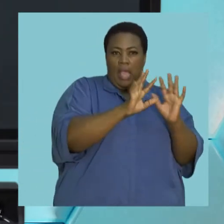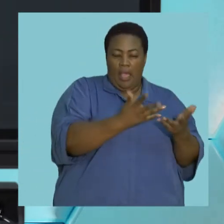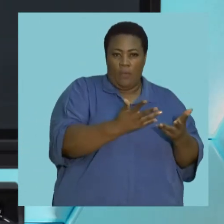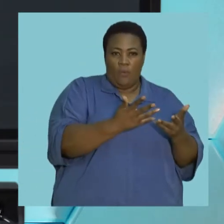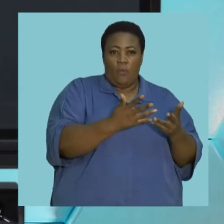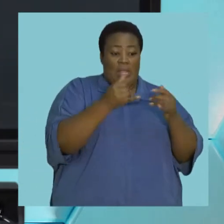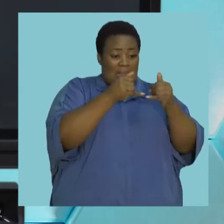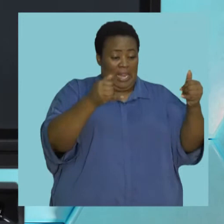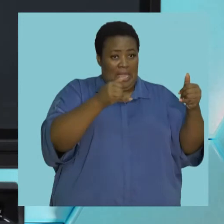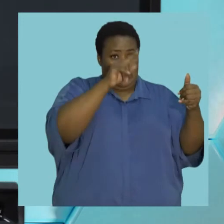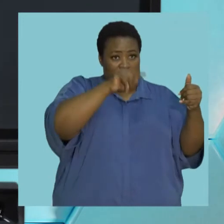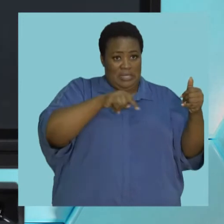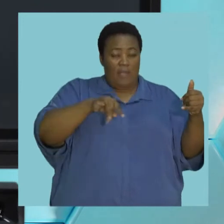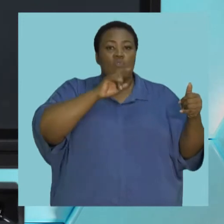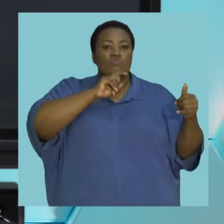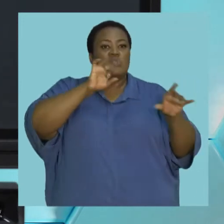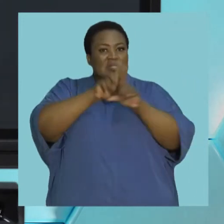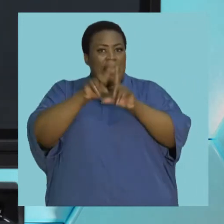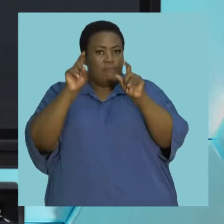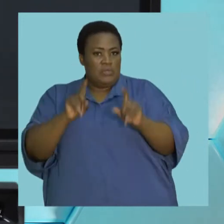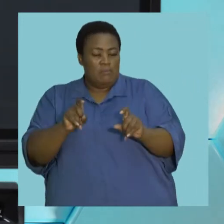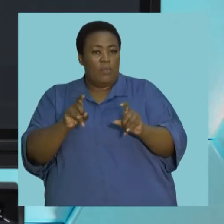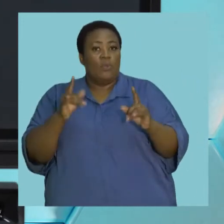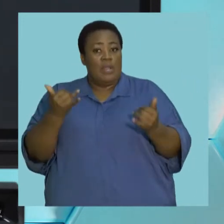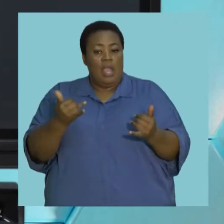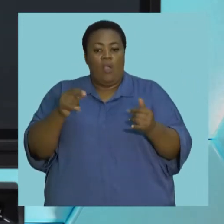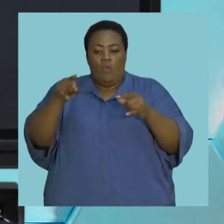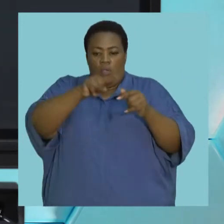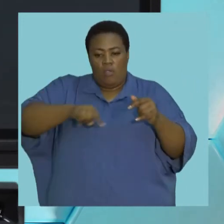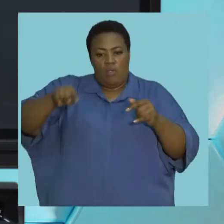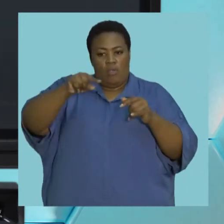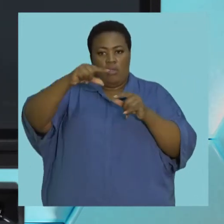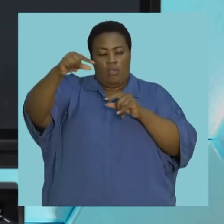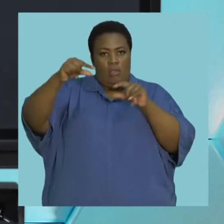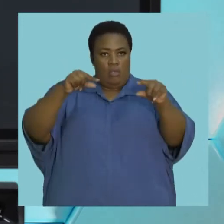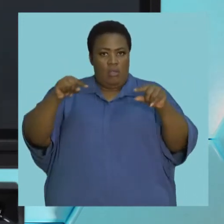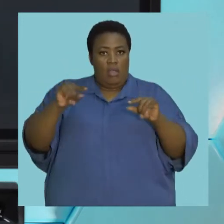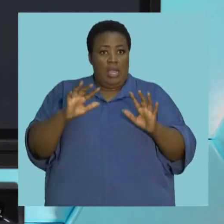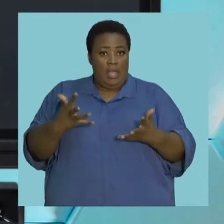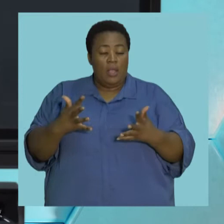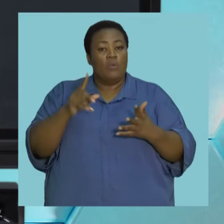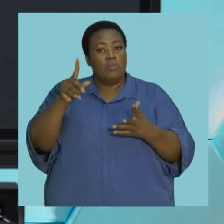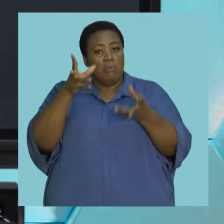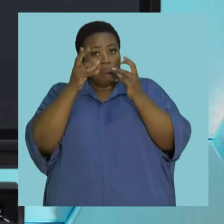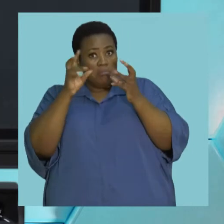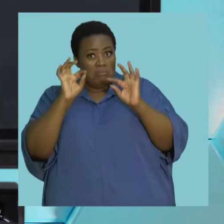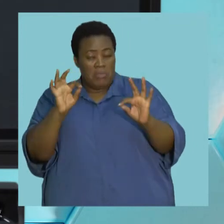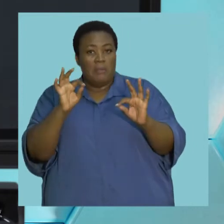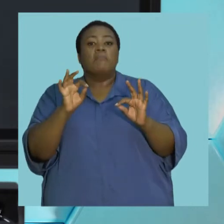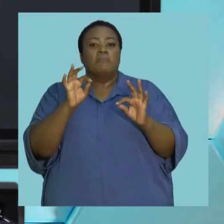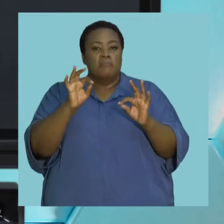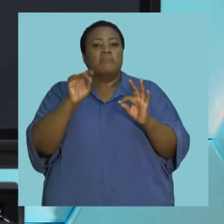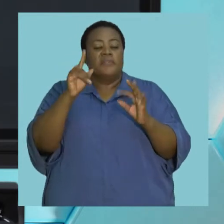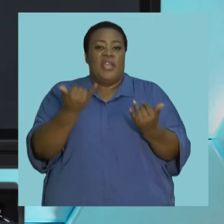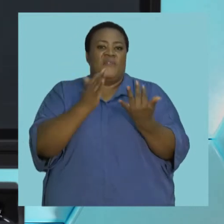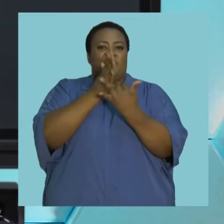graph, and we're going to use those principles in the next segment to plot a pie chart. You guys have done well. You've been attentive.